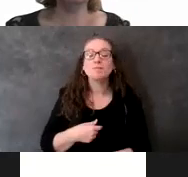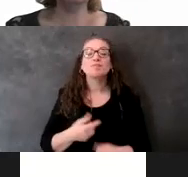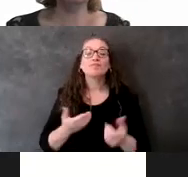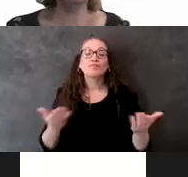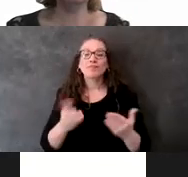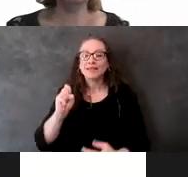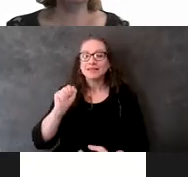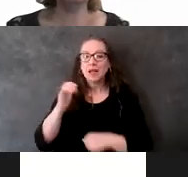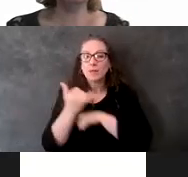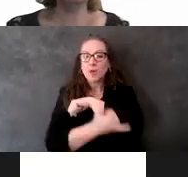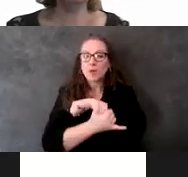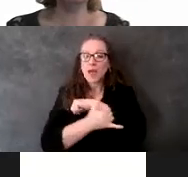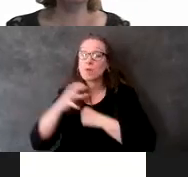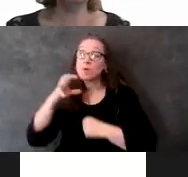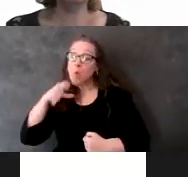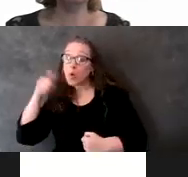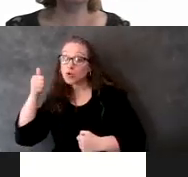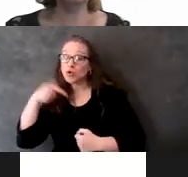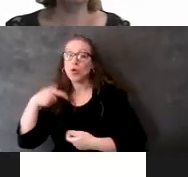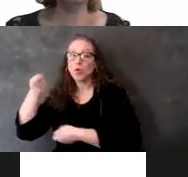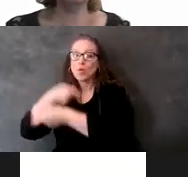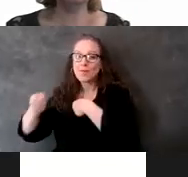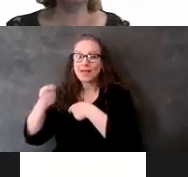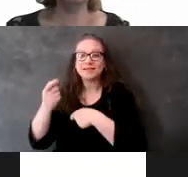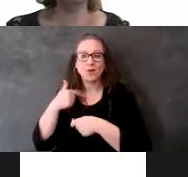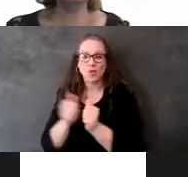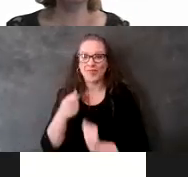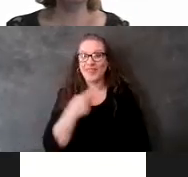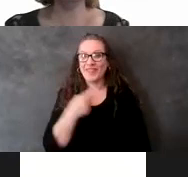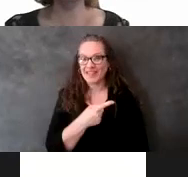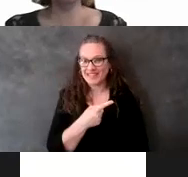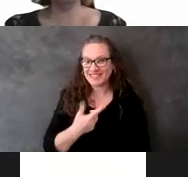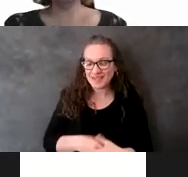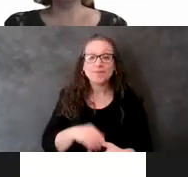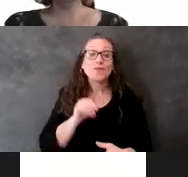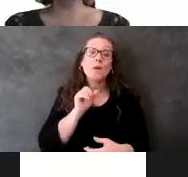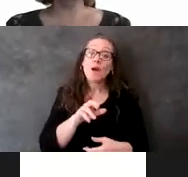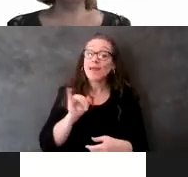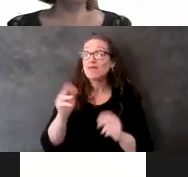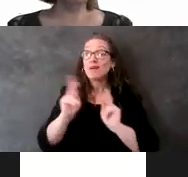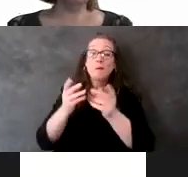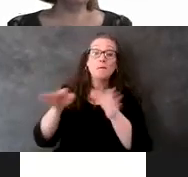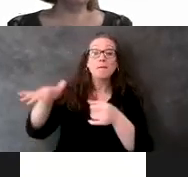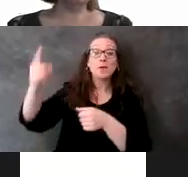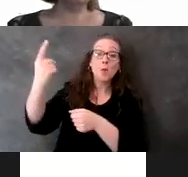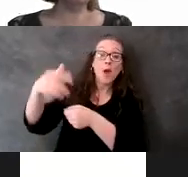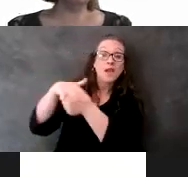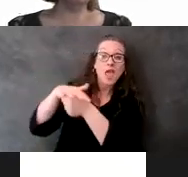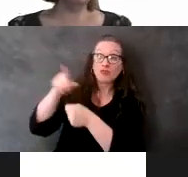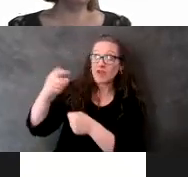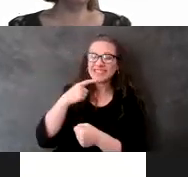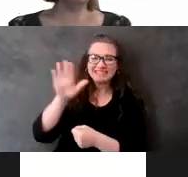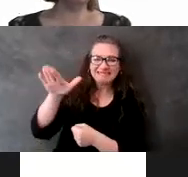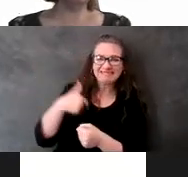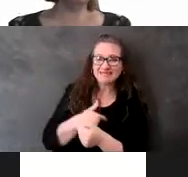we're replacing them with newer models such as this, or if we get a request from the public saying they need one in their neighborhood to